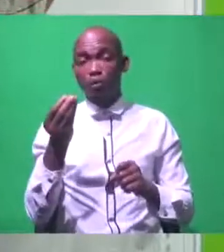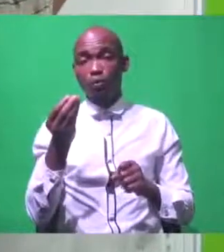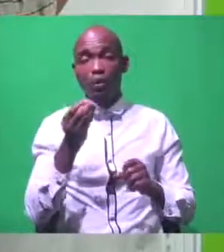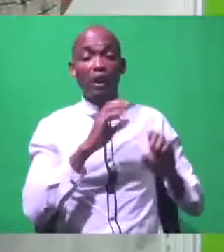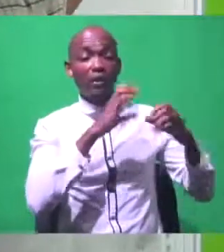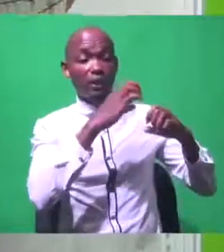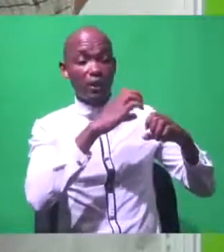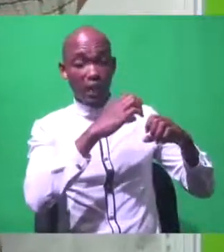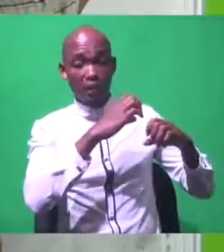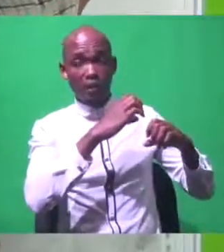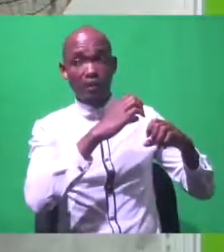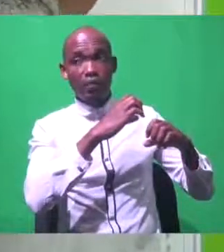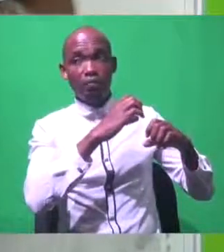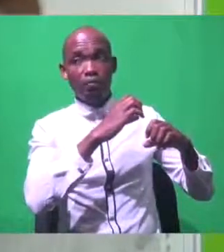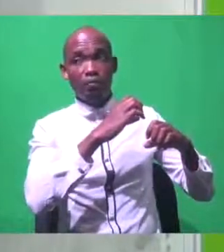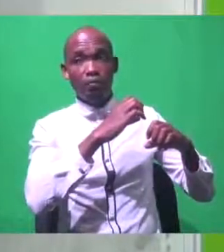science